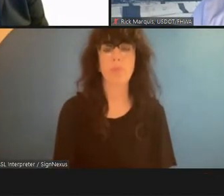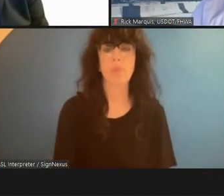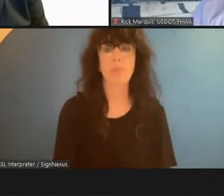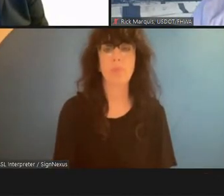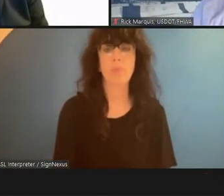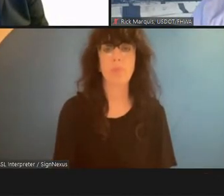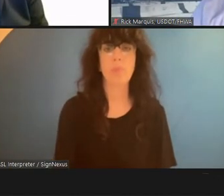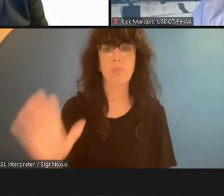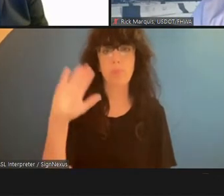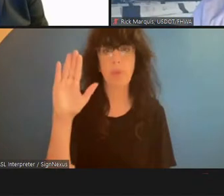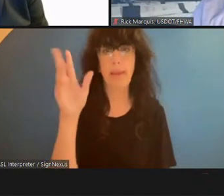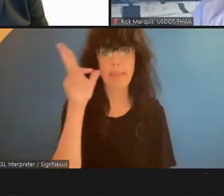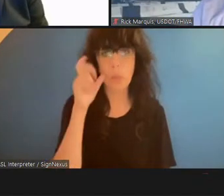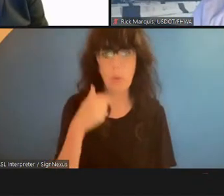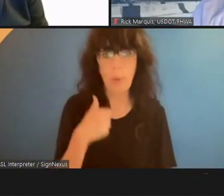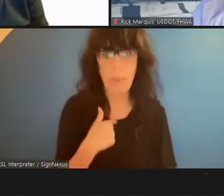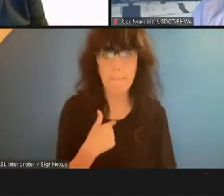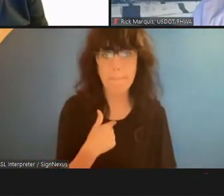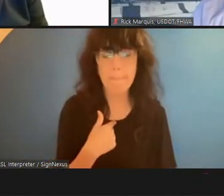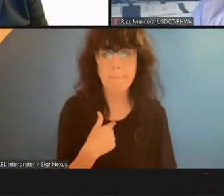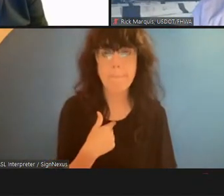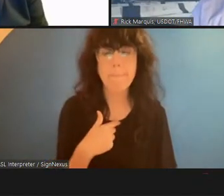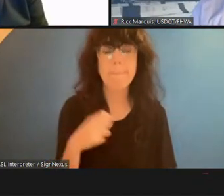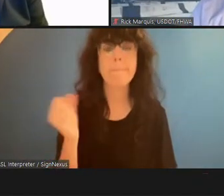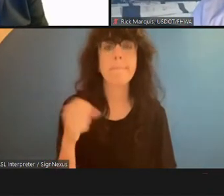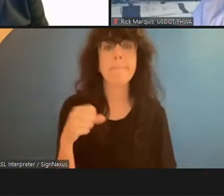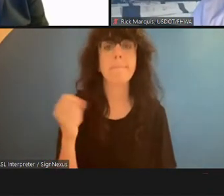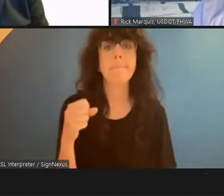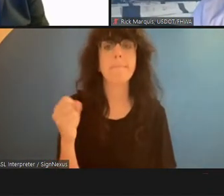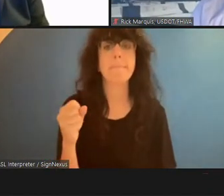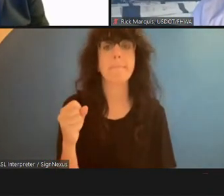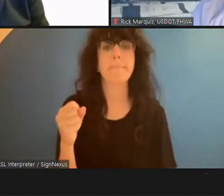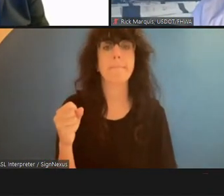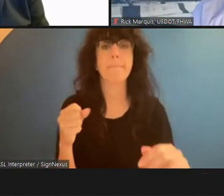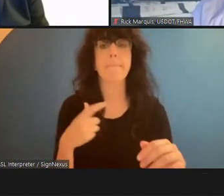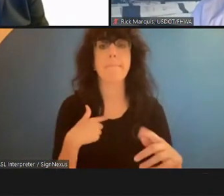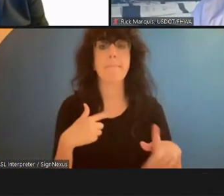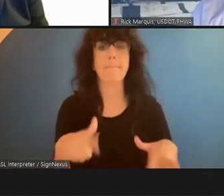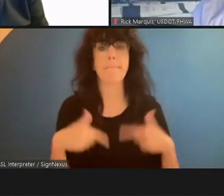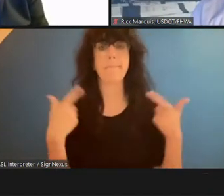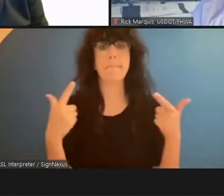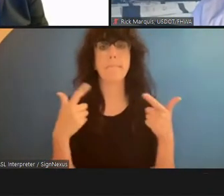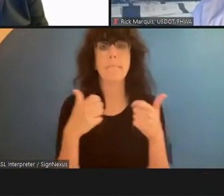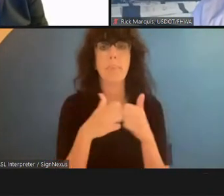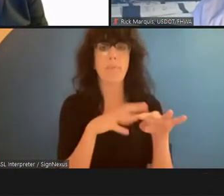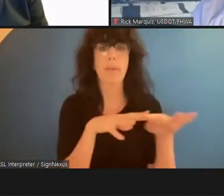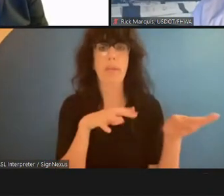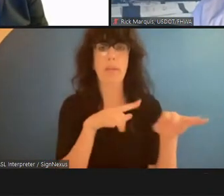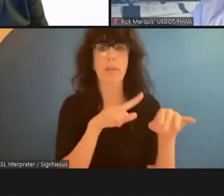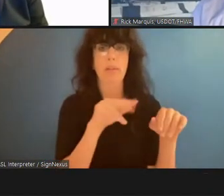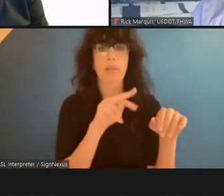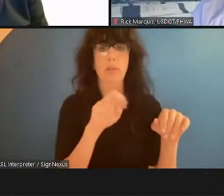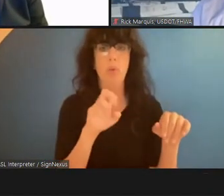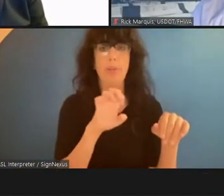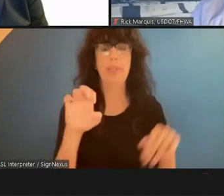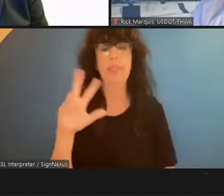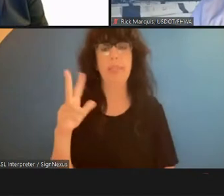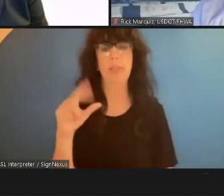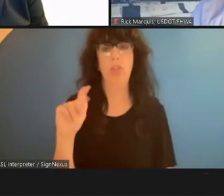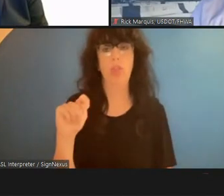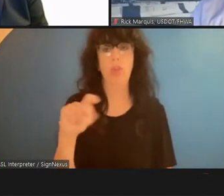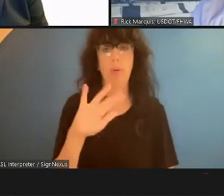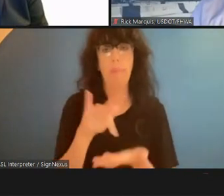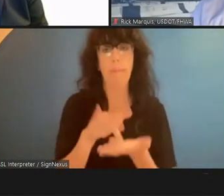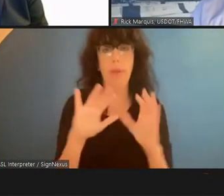hi can you hear me yes we can hi so i live in the uh congestion zone in the east 30s i'm a middle-class